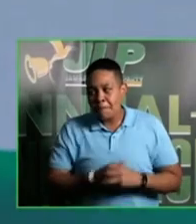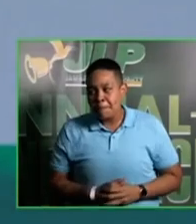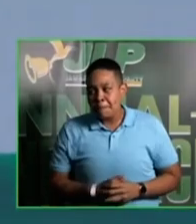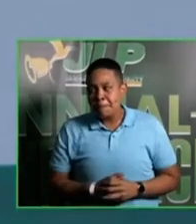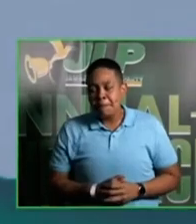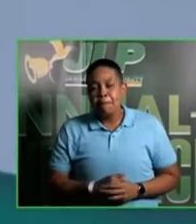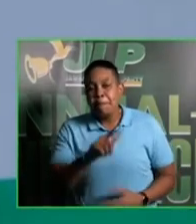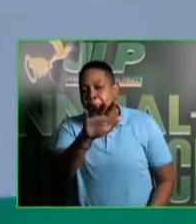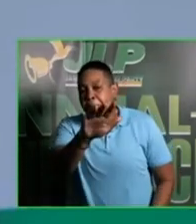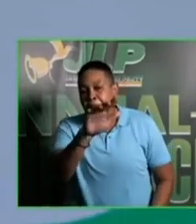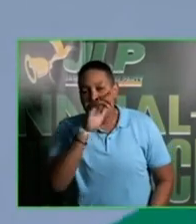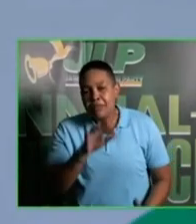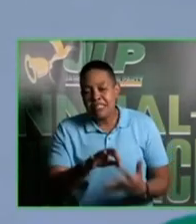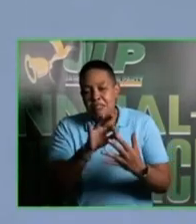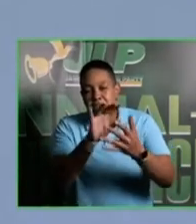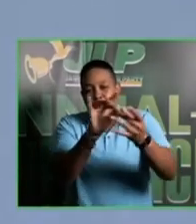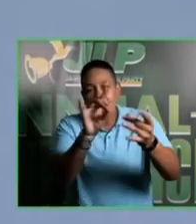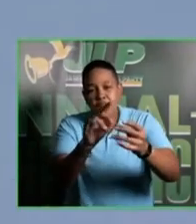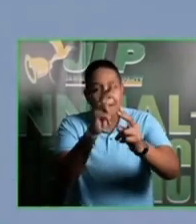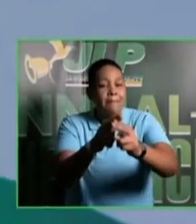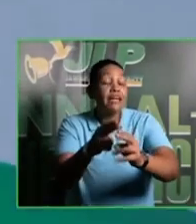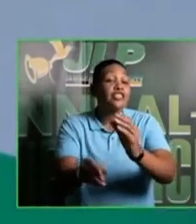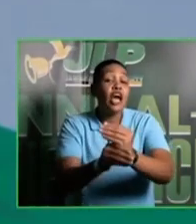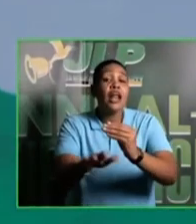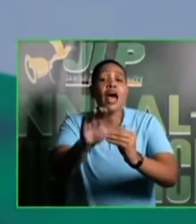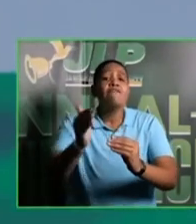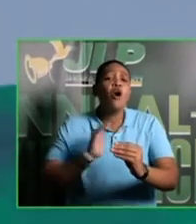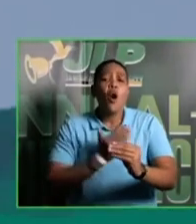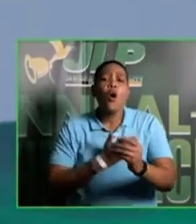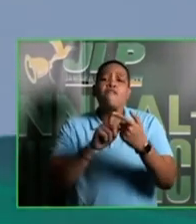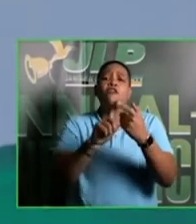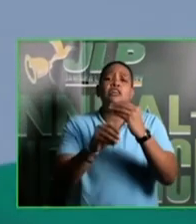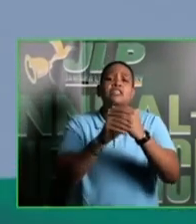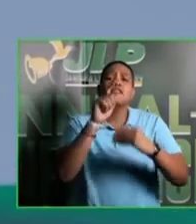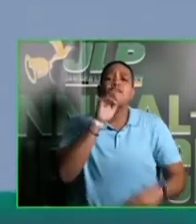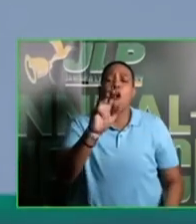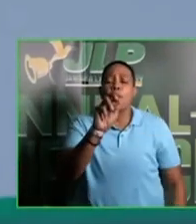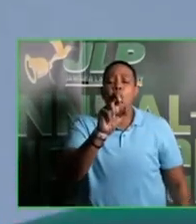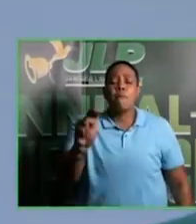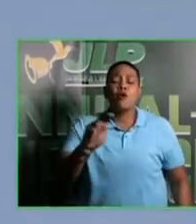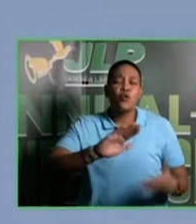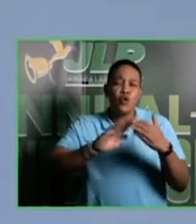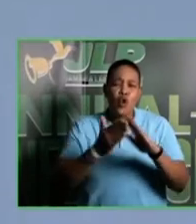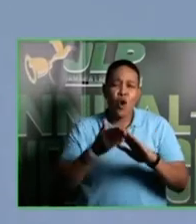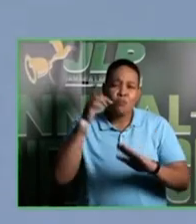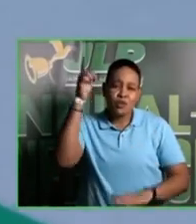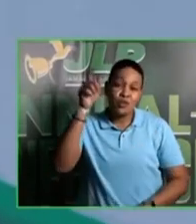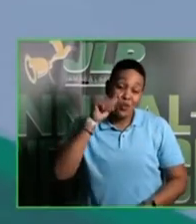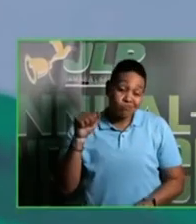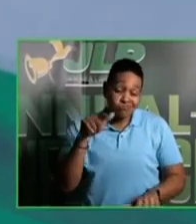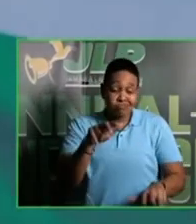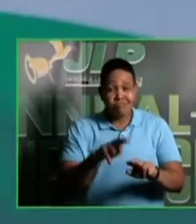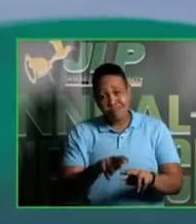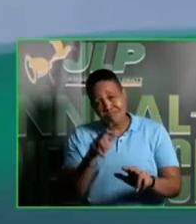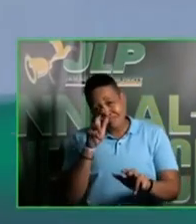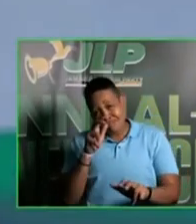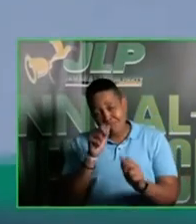I make special mention of our friends from the Maroon community who are here with us.